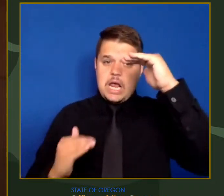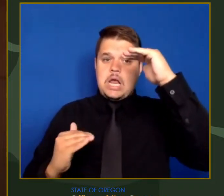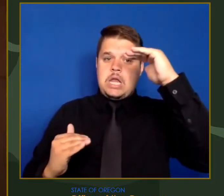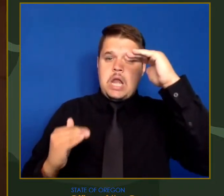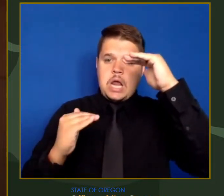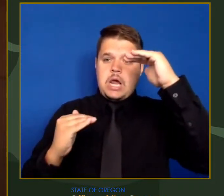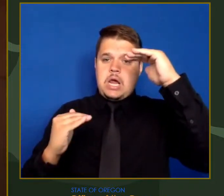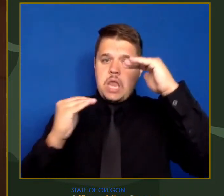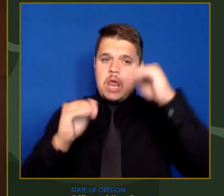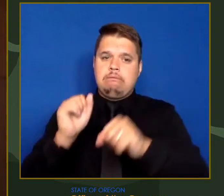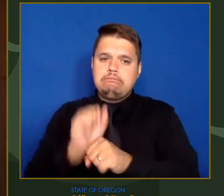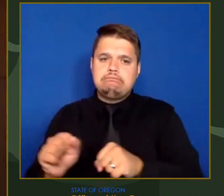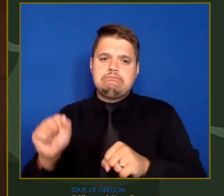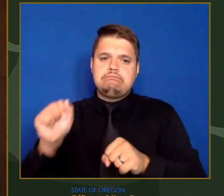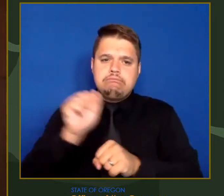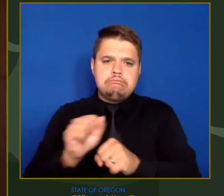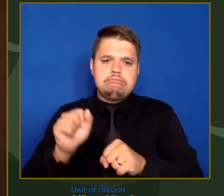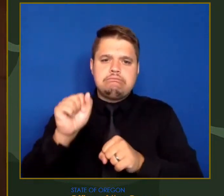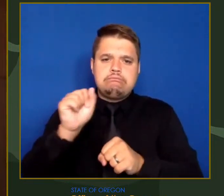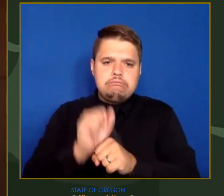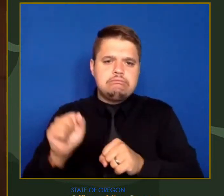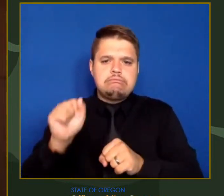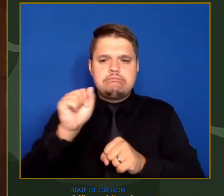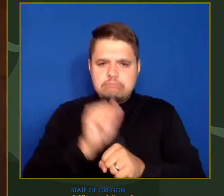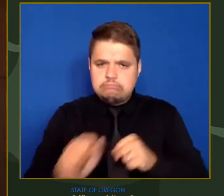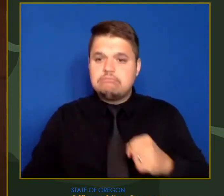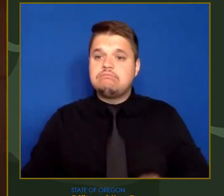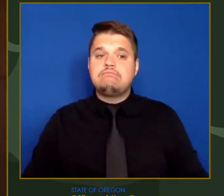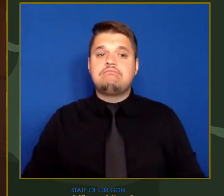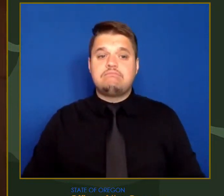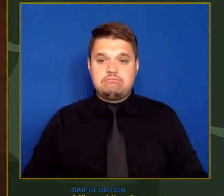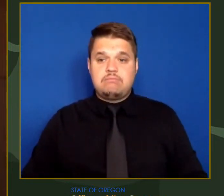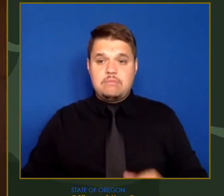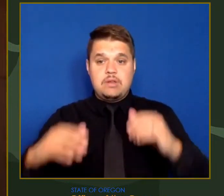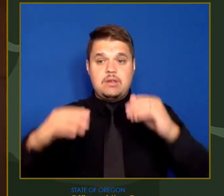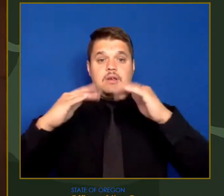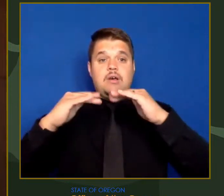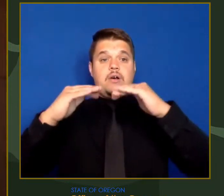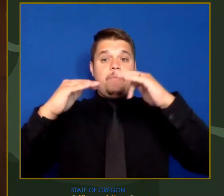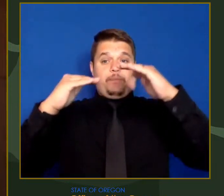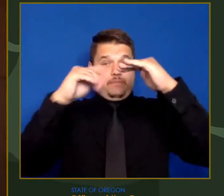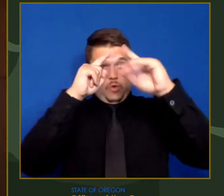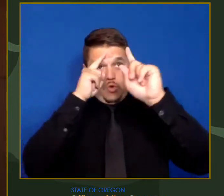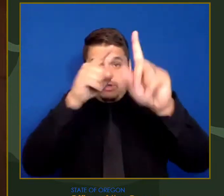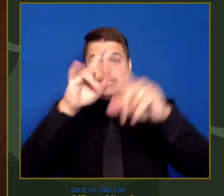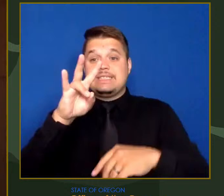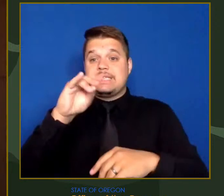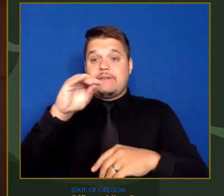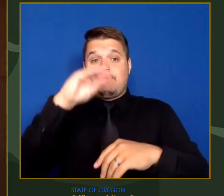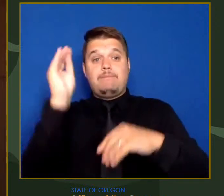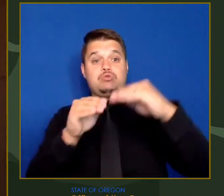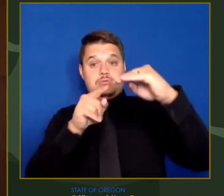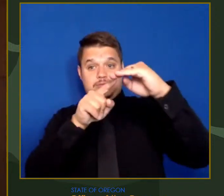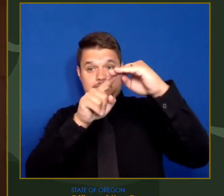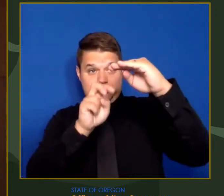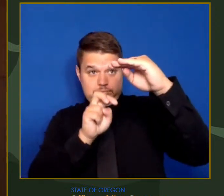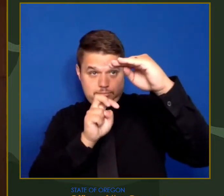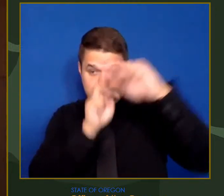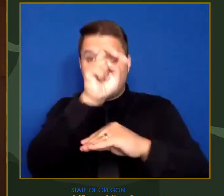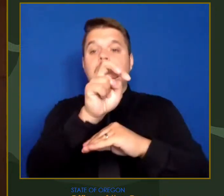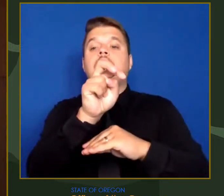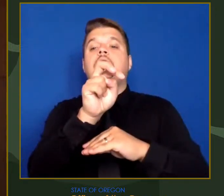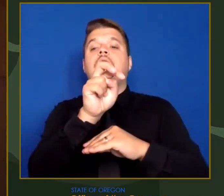When we cross the 70% threshold, it doesn't mean we are stopping our vaccine rollout. Quite the